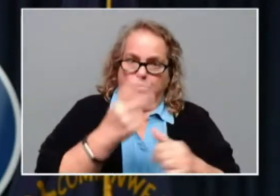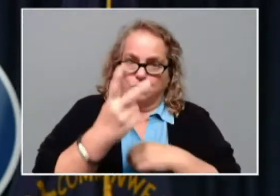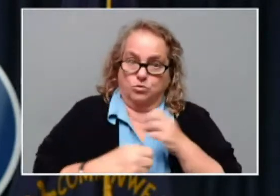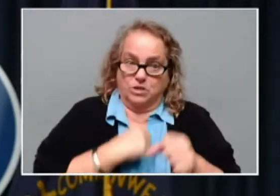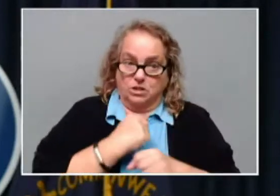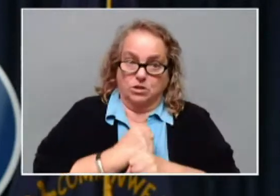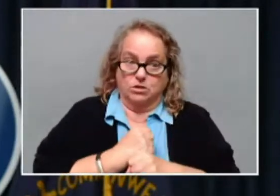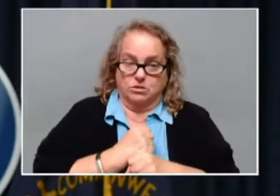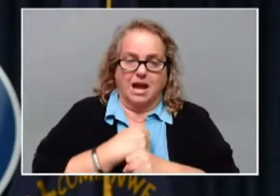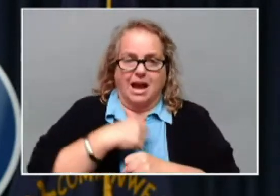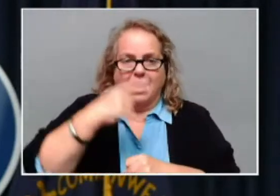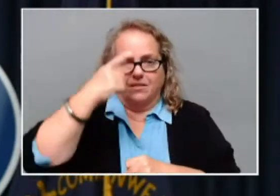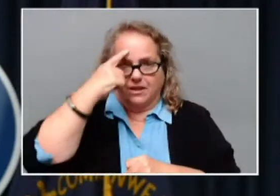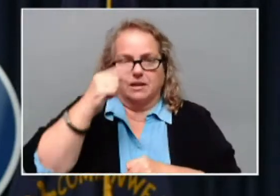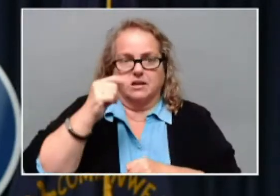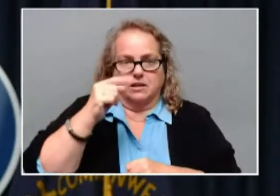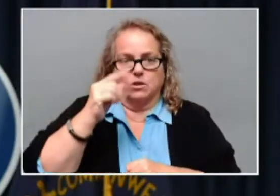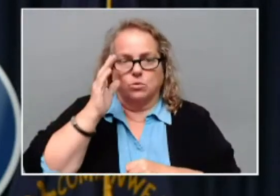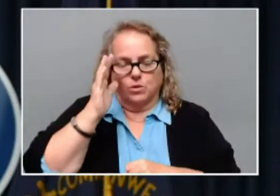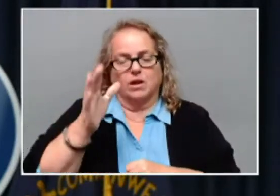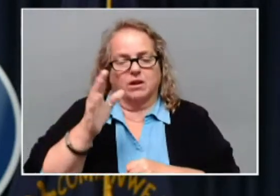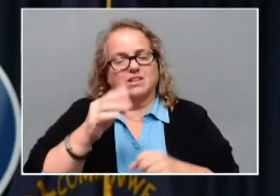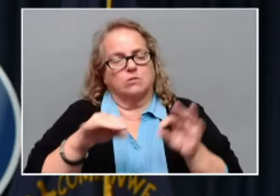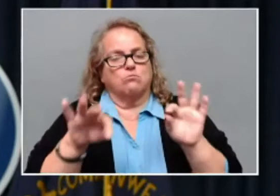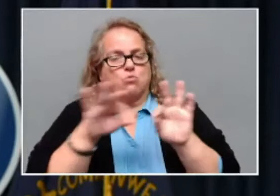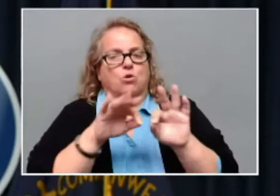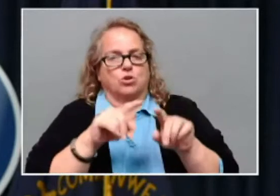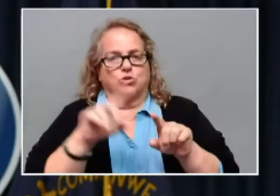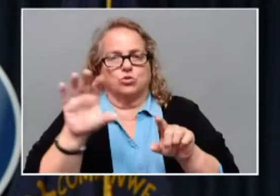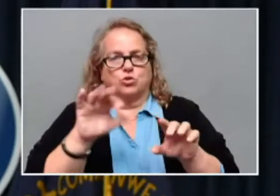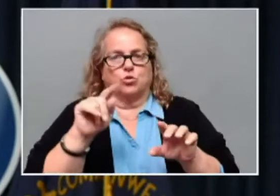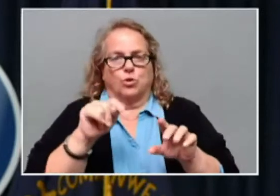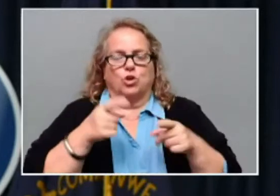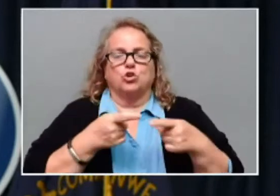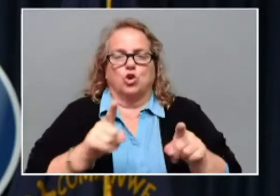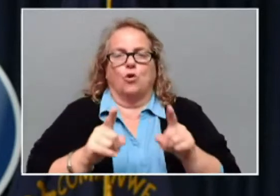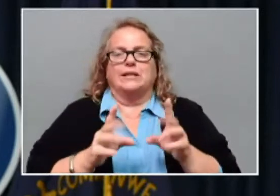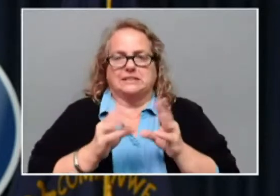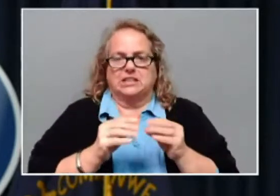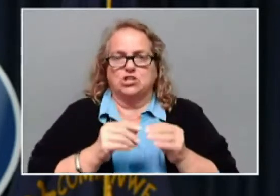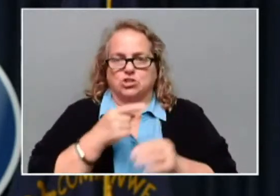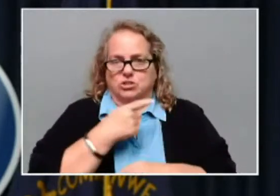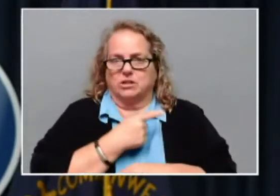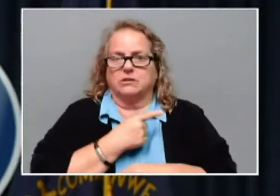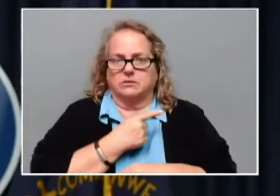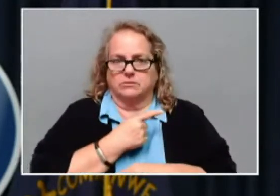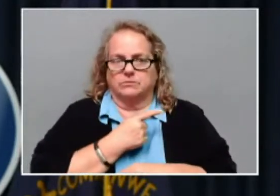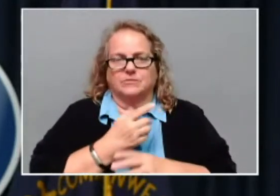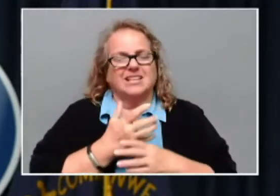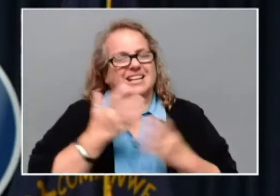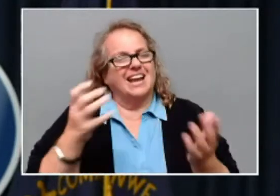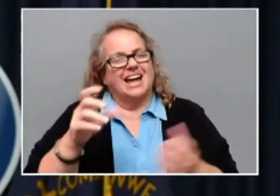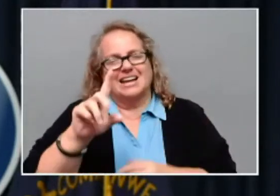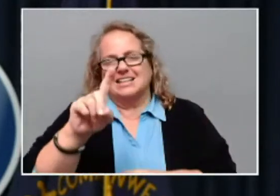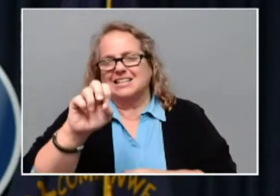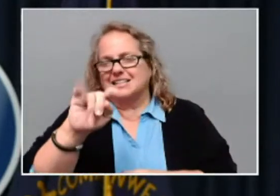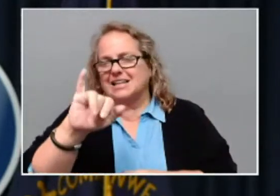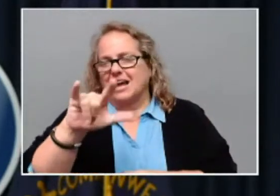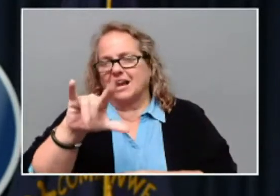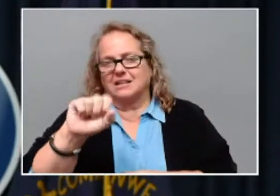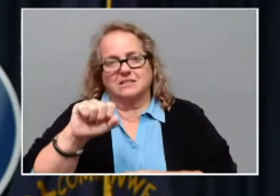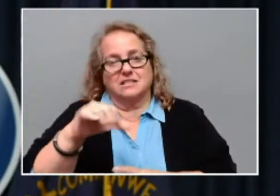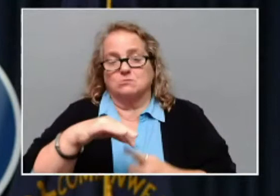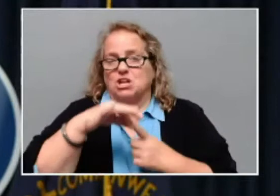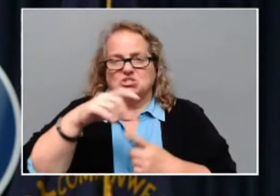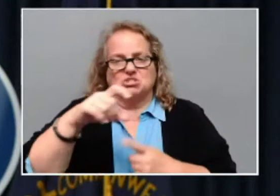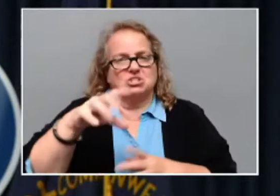is optimal. And again, there's a lot of details to work out, but no special session would be needed. I